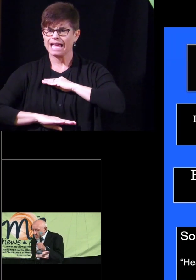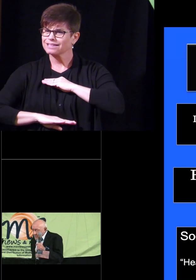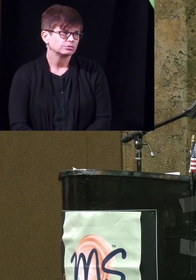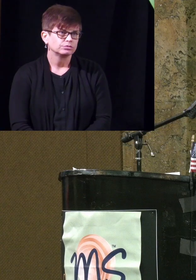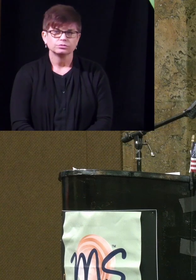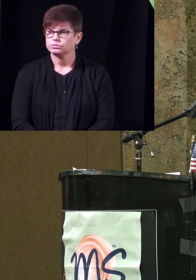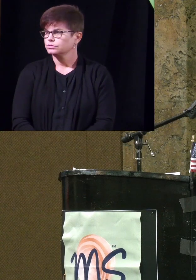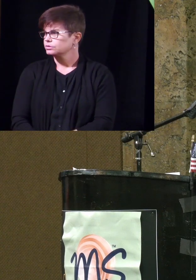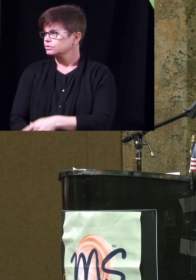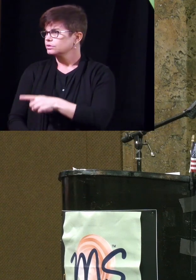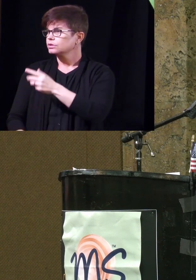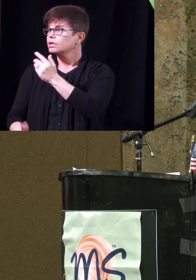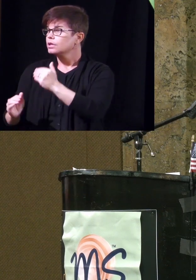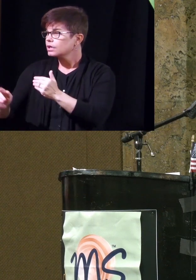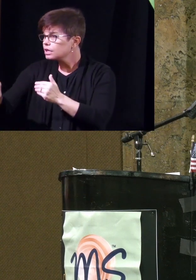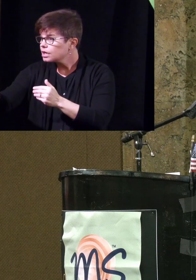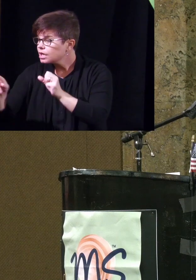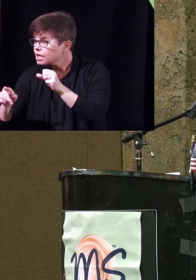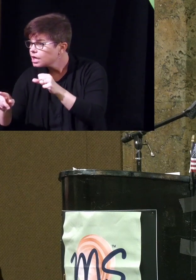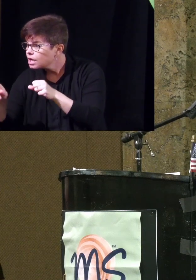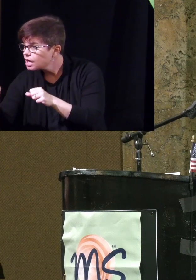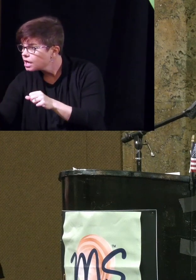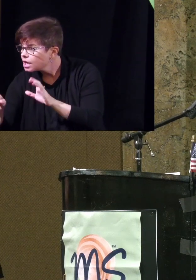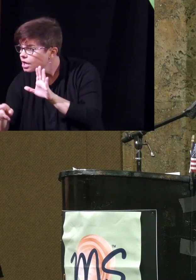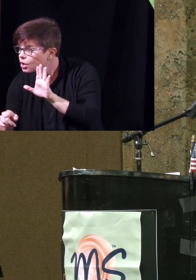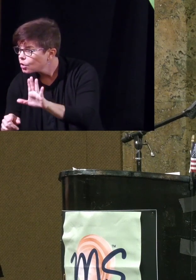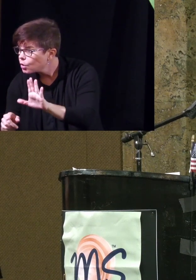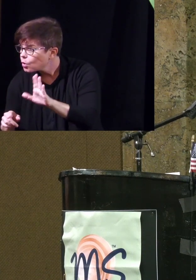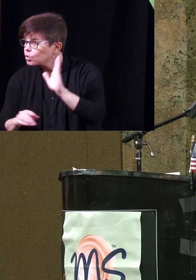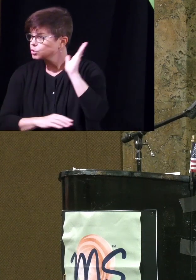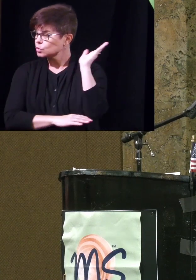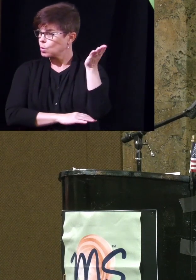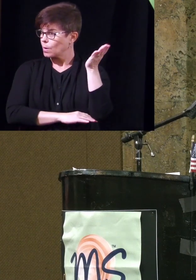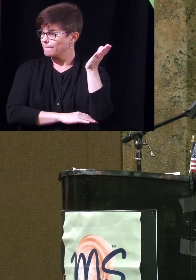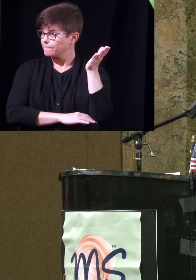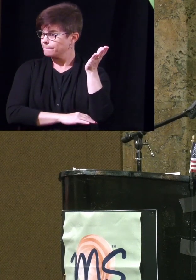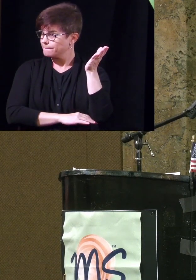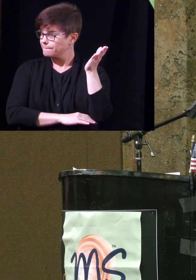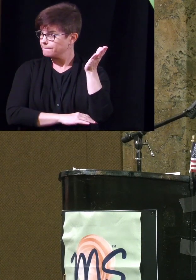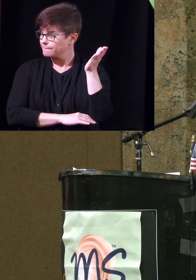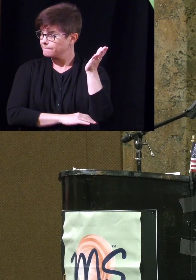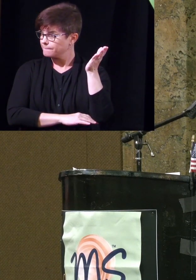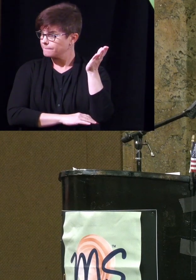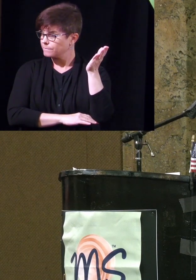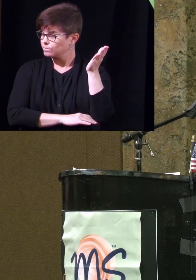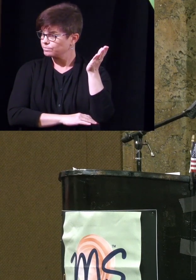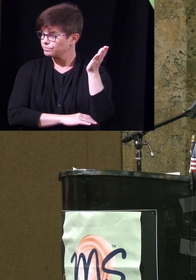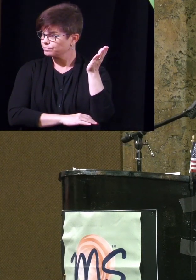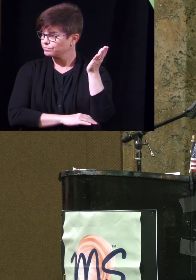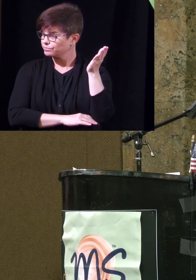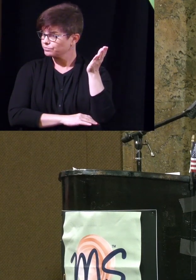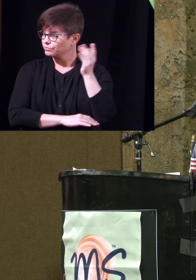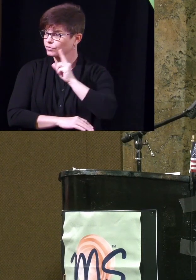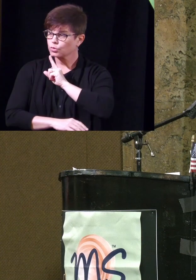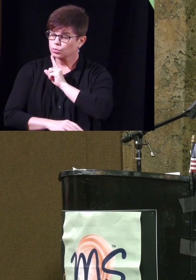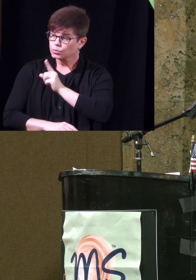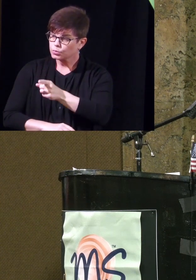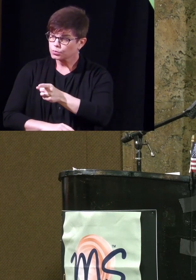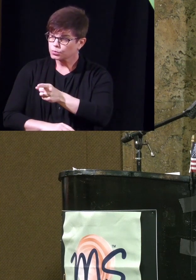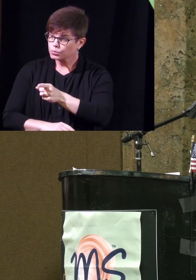else. Yes, so your presentation, doctor, was